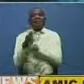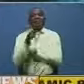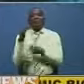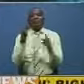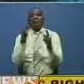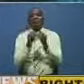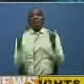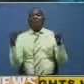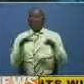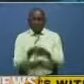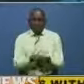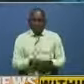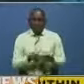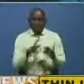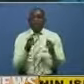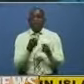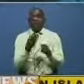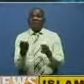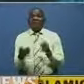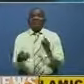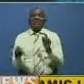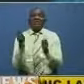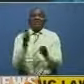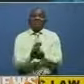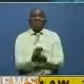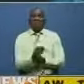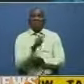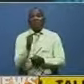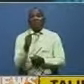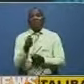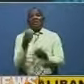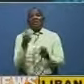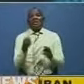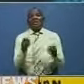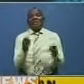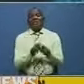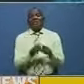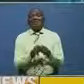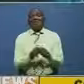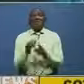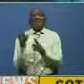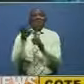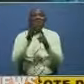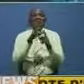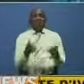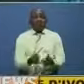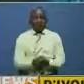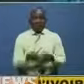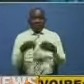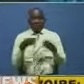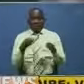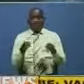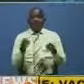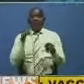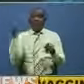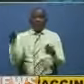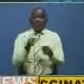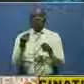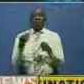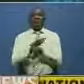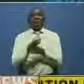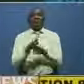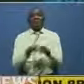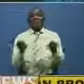Modernity has changed a lot of things. Because Wa has now become a big urban area, the market is always busy, even